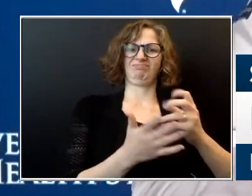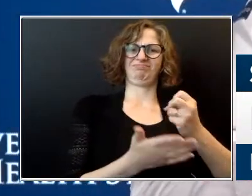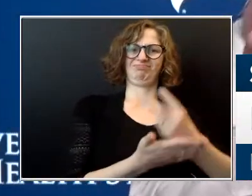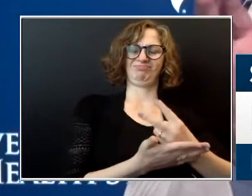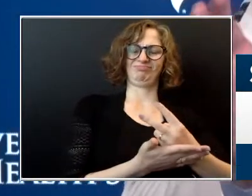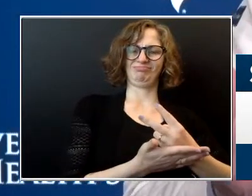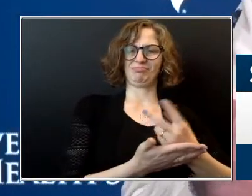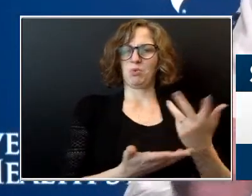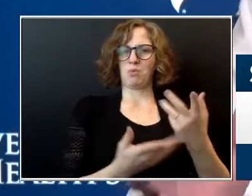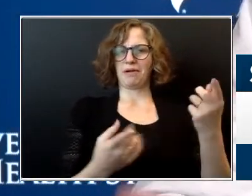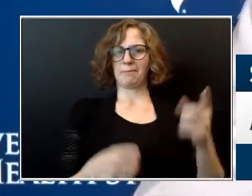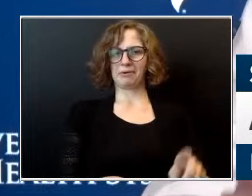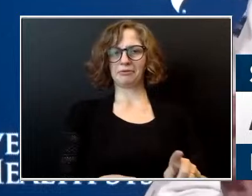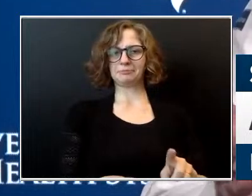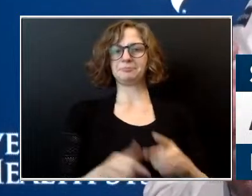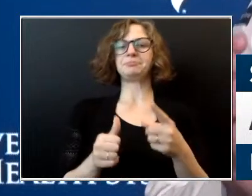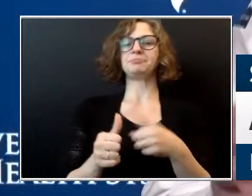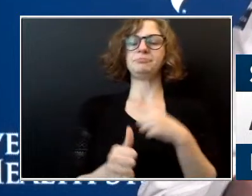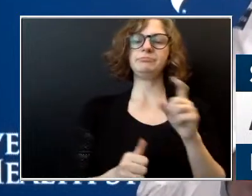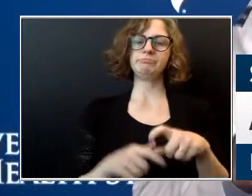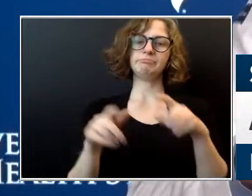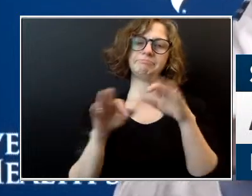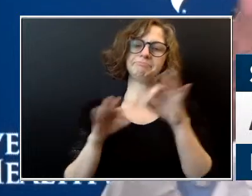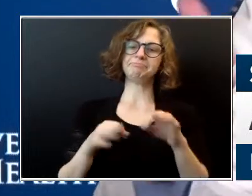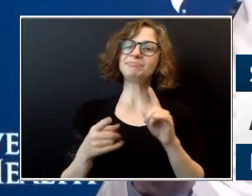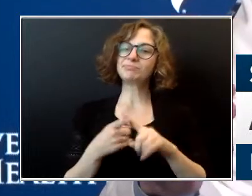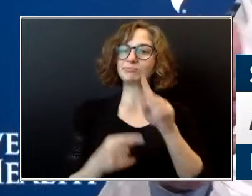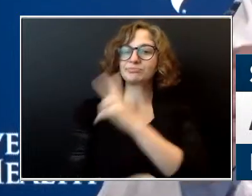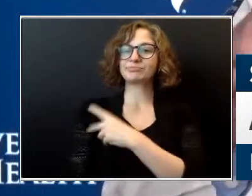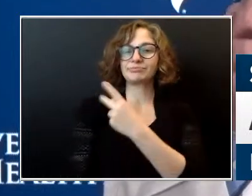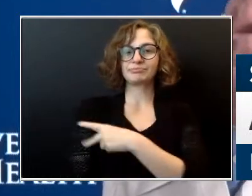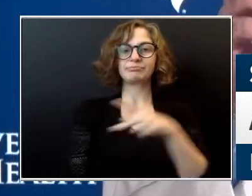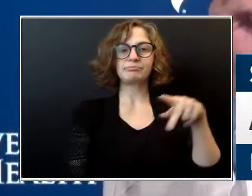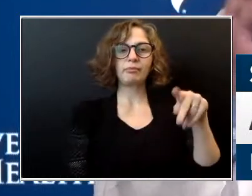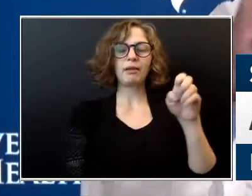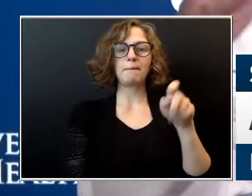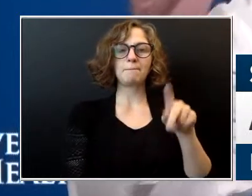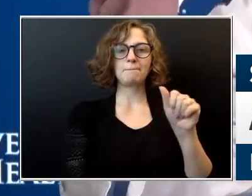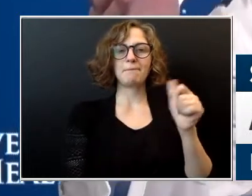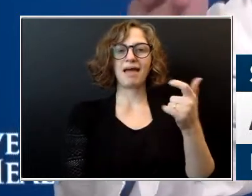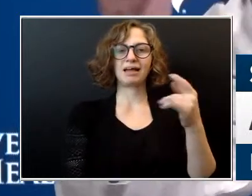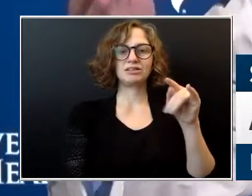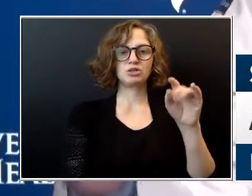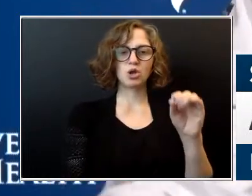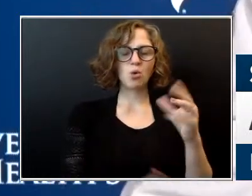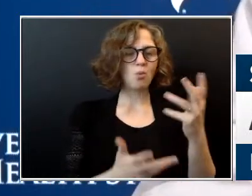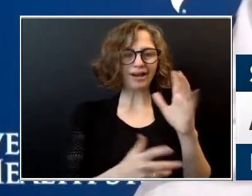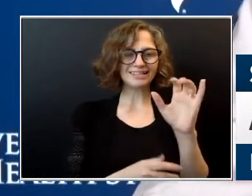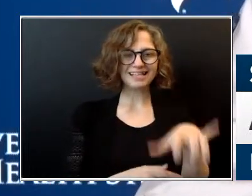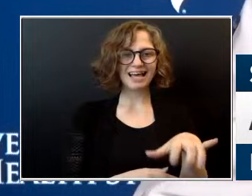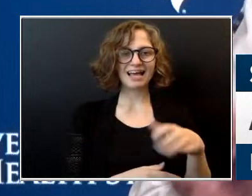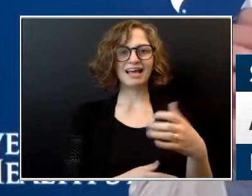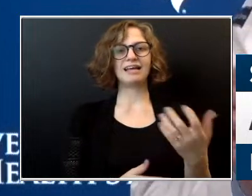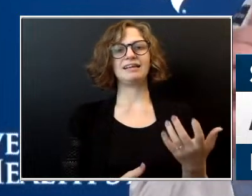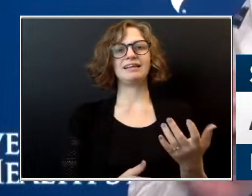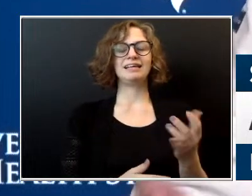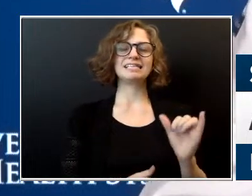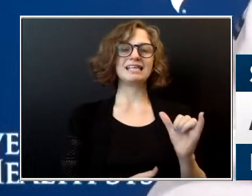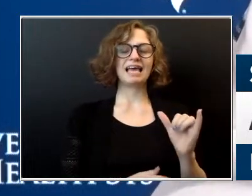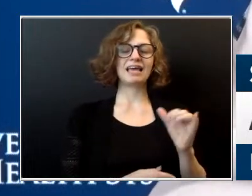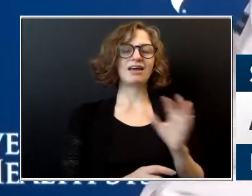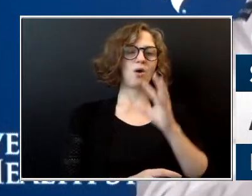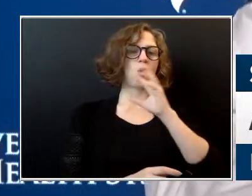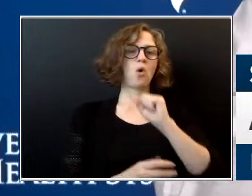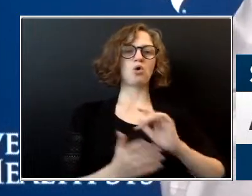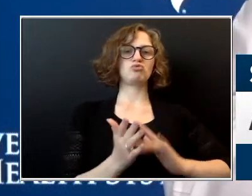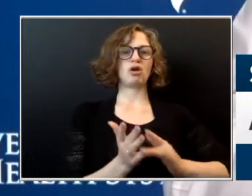explain to the patients what is the Pepaxto. The Pepaxto is like an alkylating agent. It's like melphalan, the old drug. What they did is a small enhancement